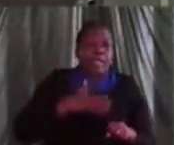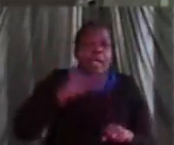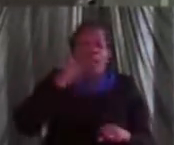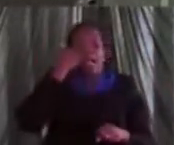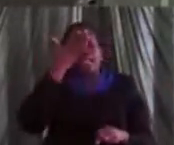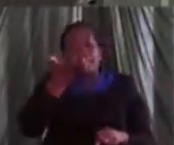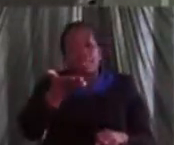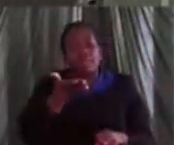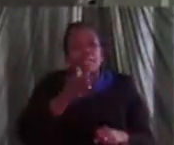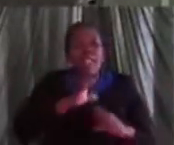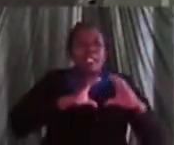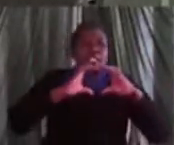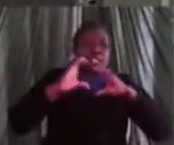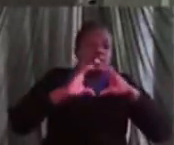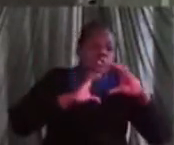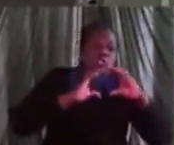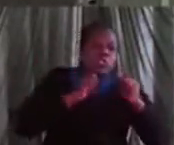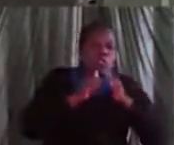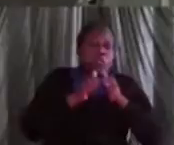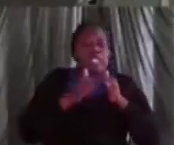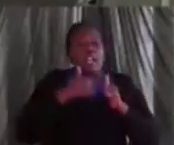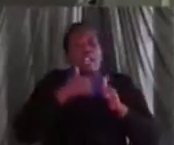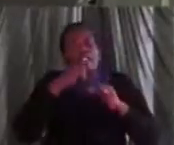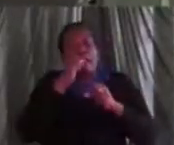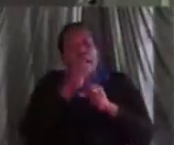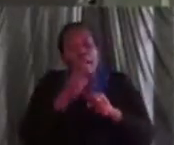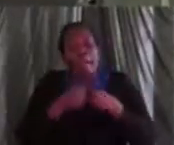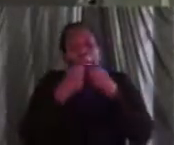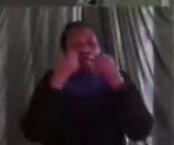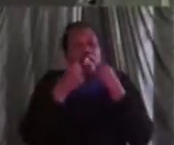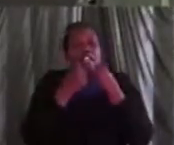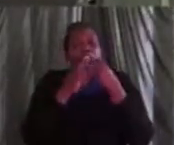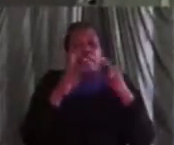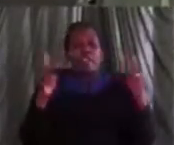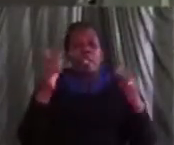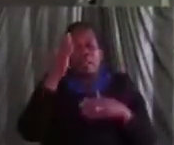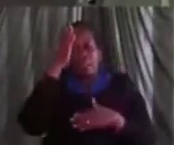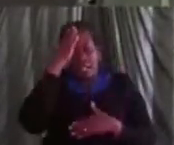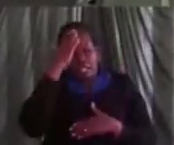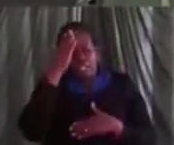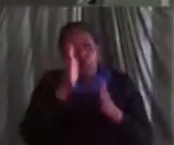happened. Thank you for being very patient with the commissioners.